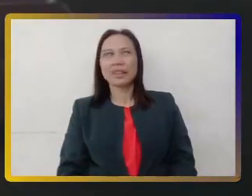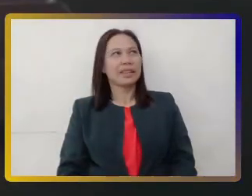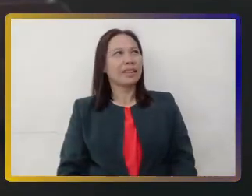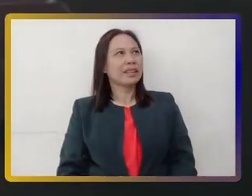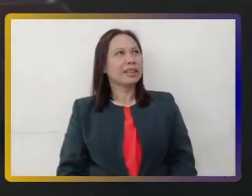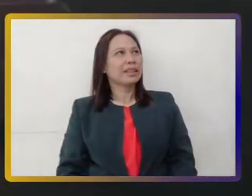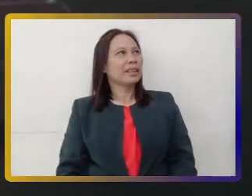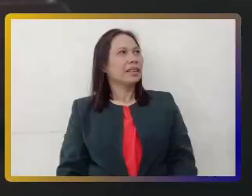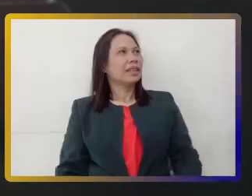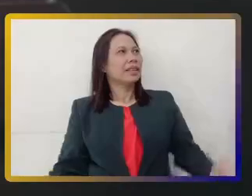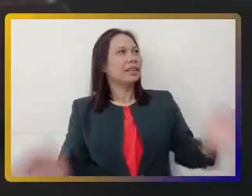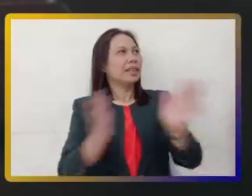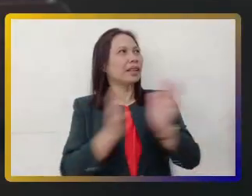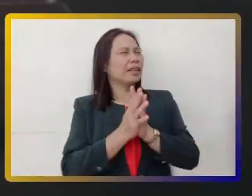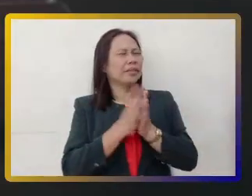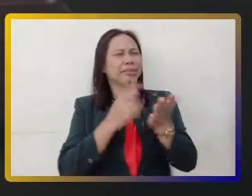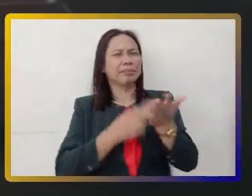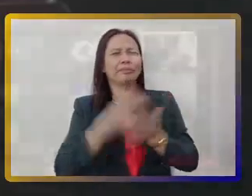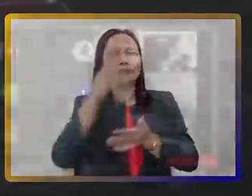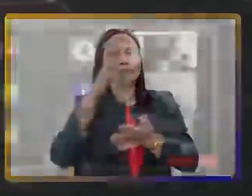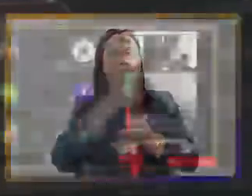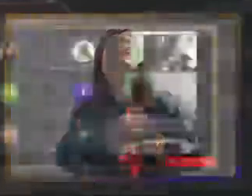passage let